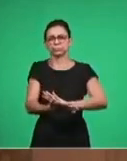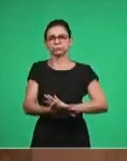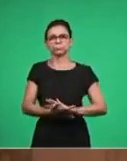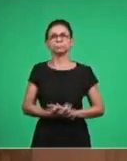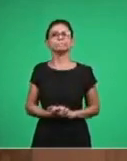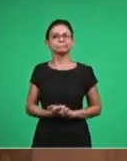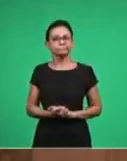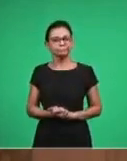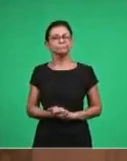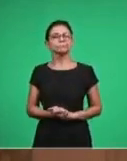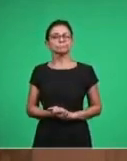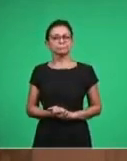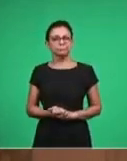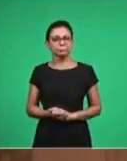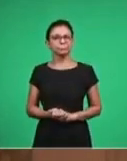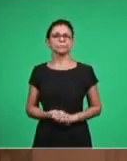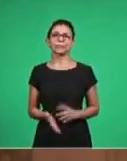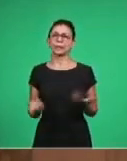And if we try, then